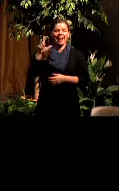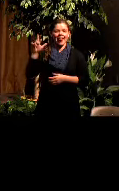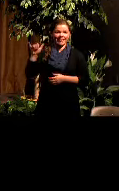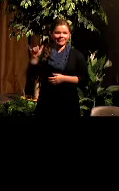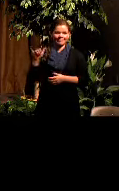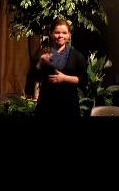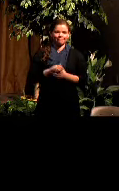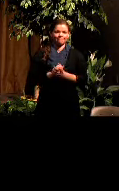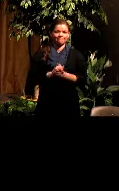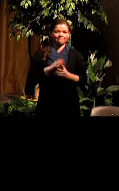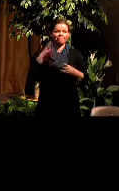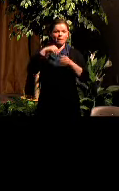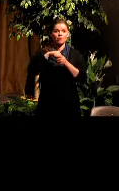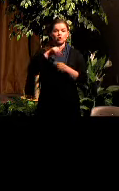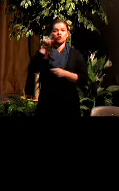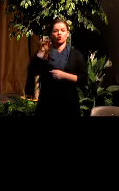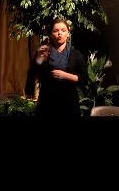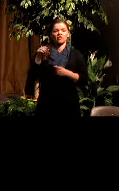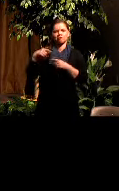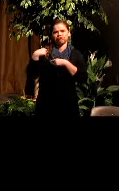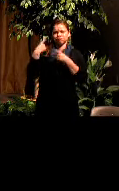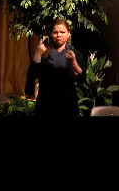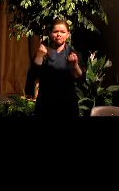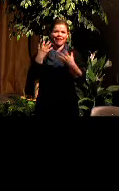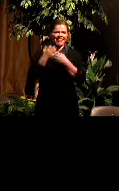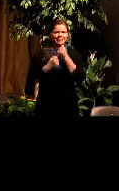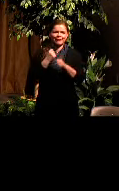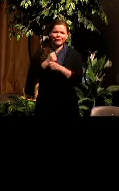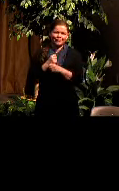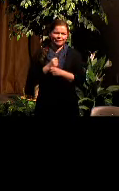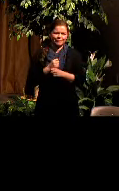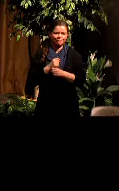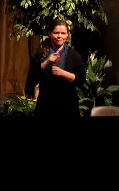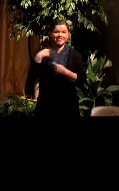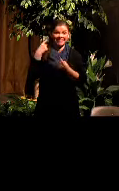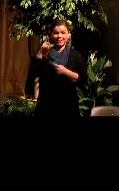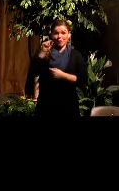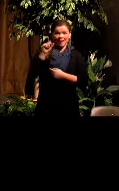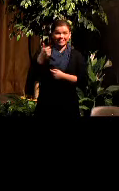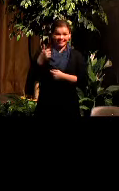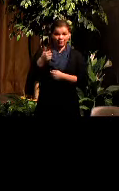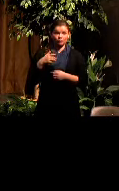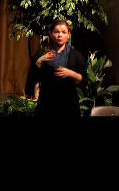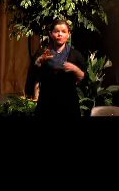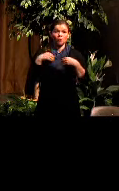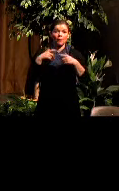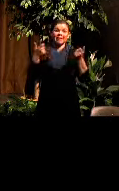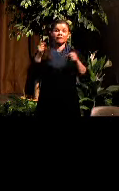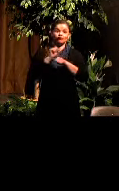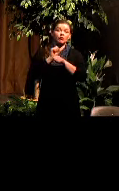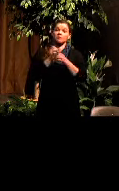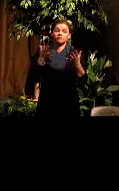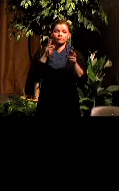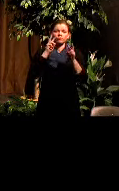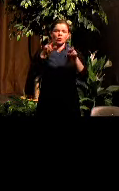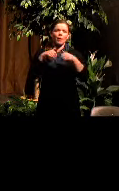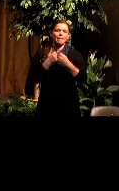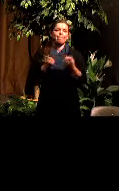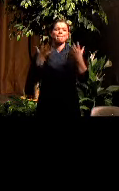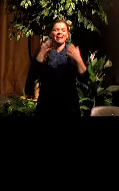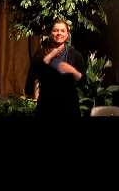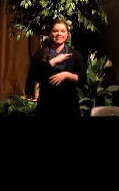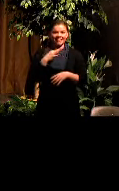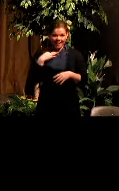huge job. He oversees 450 staff members, 2,000 animals, 3,300 acres